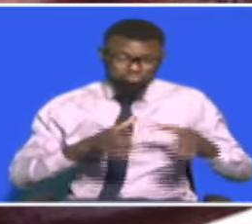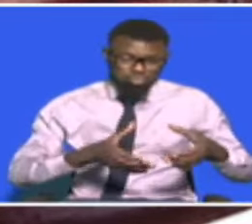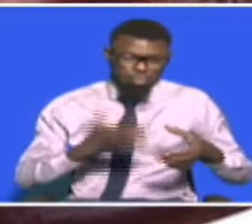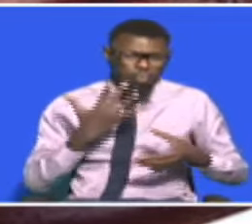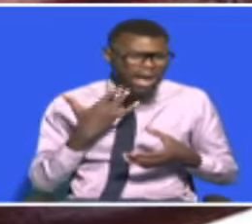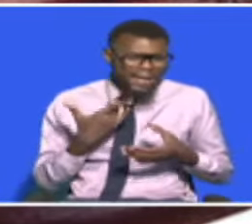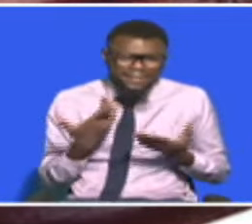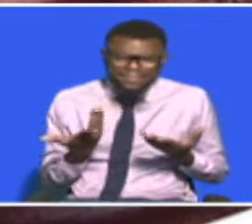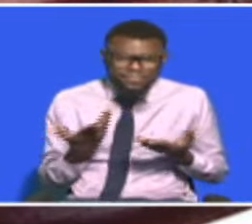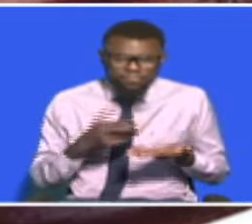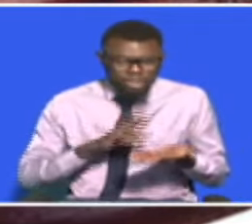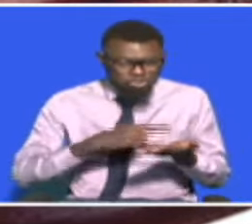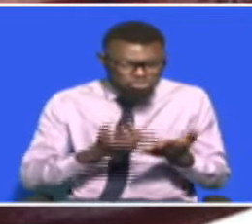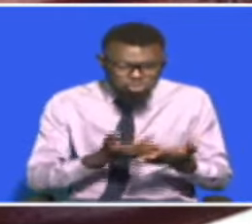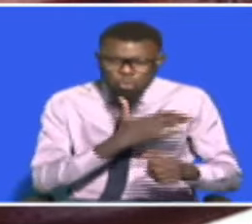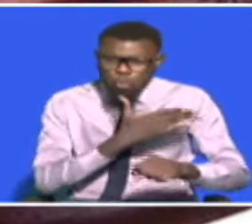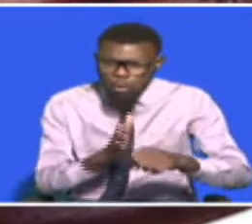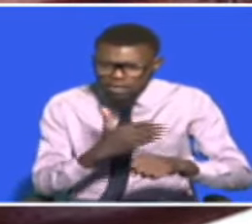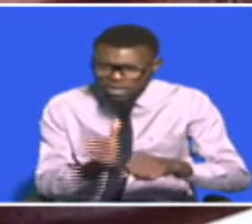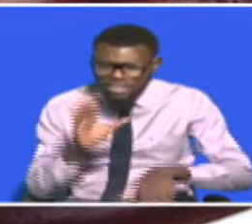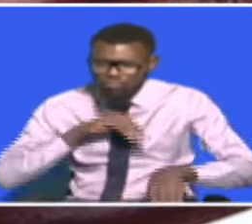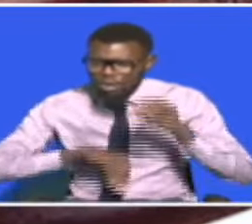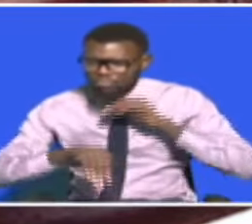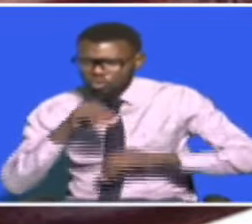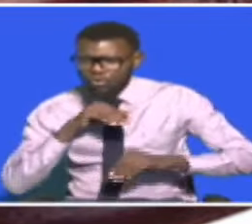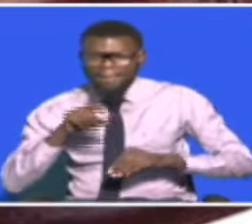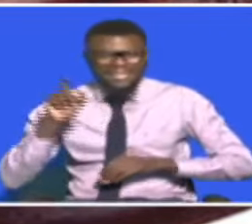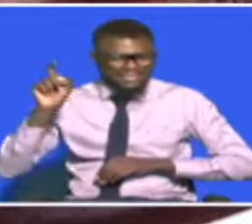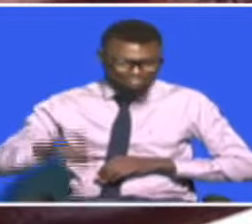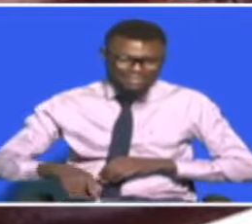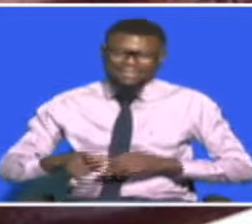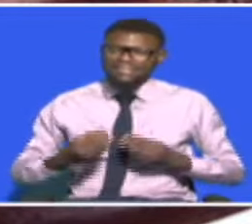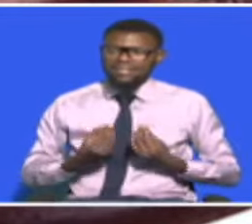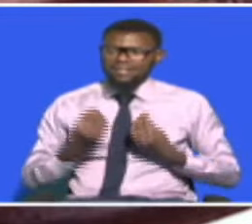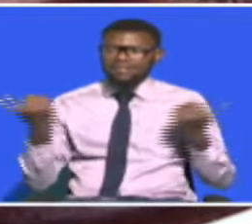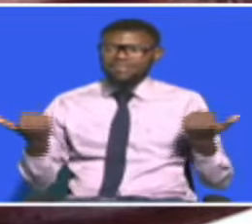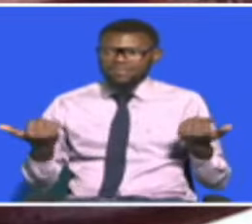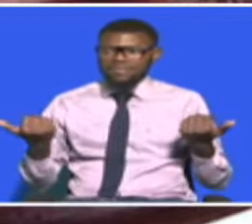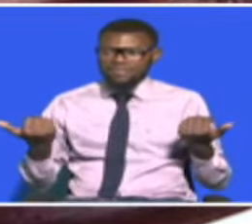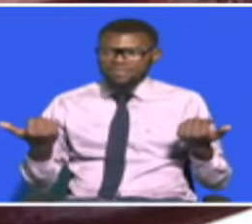of resources in order to deal with the issues facing majority of Kenyans.